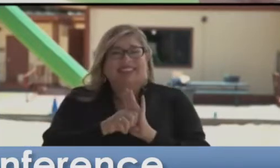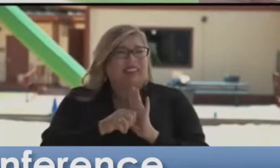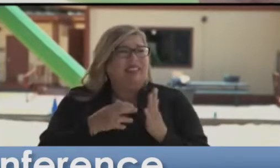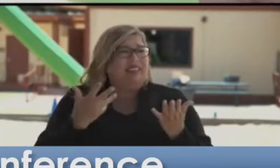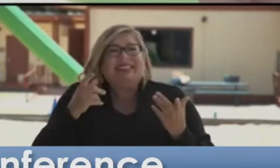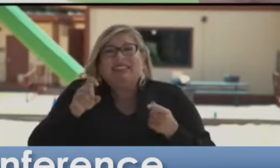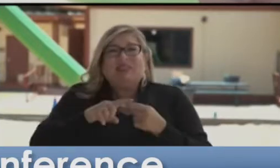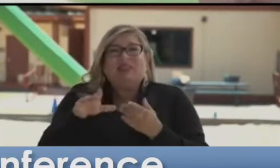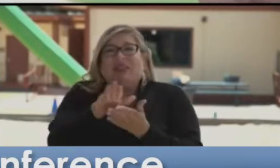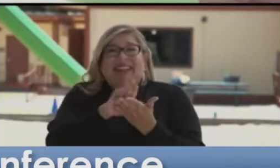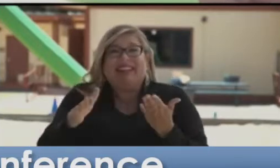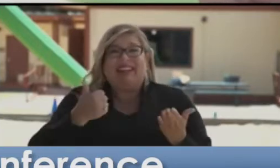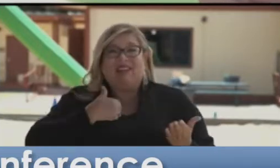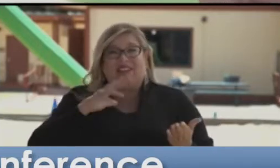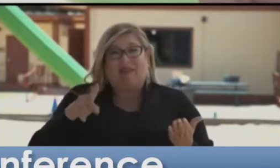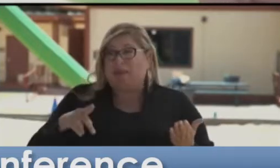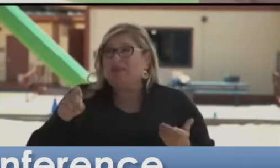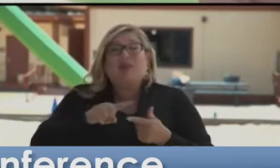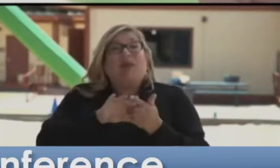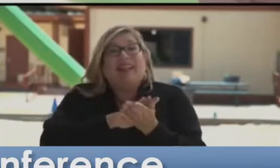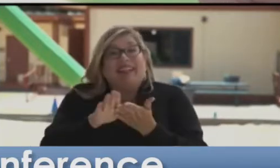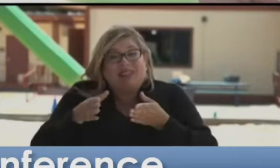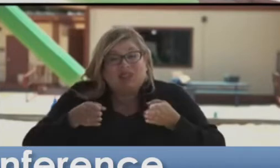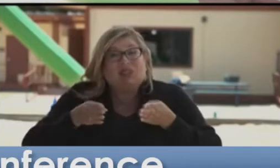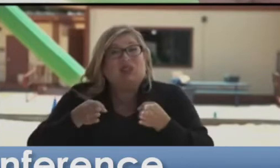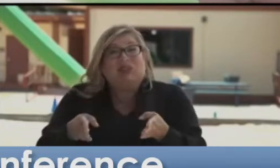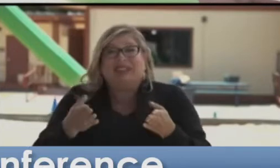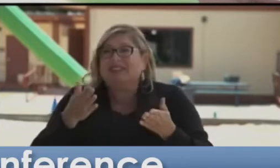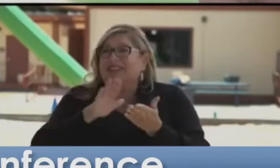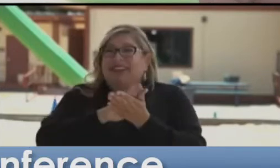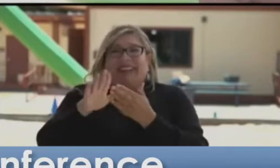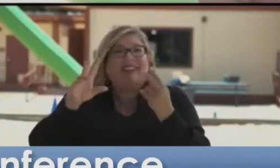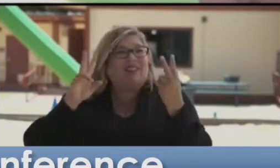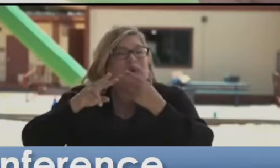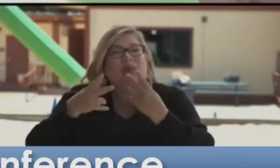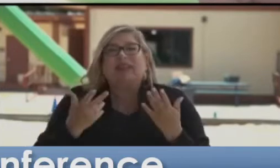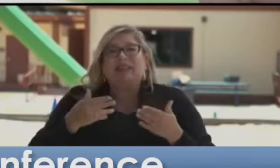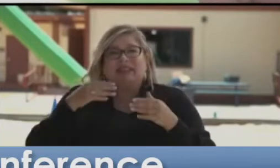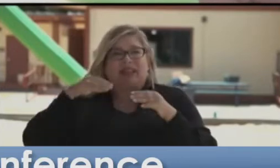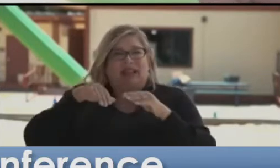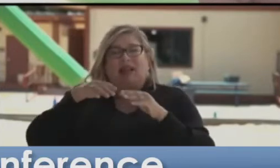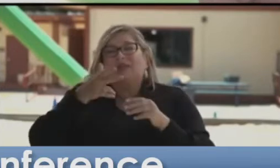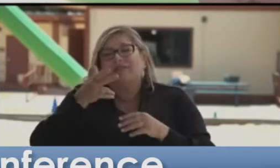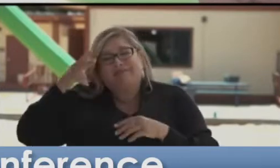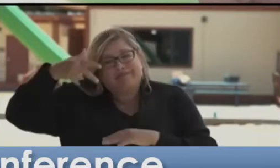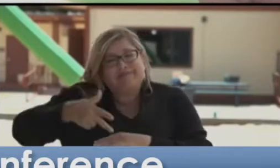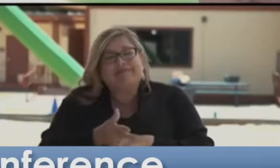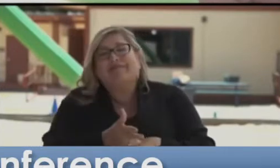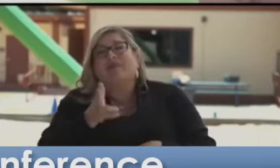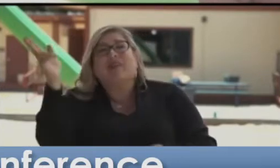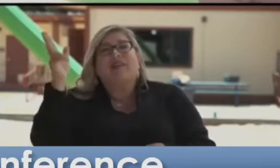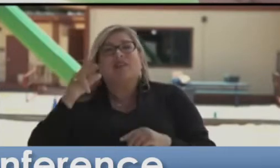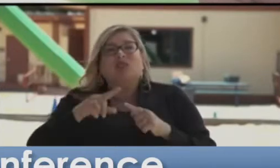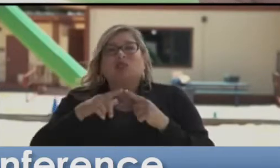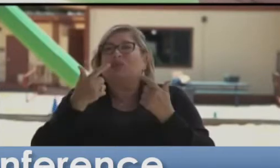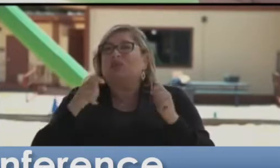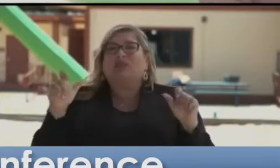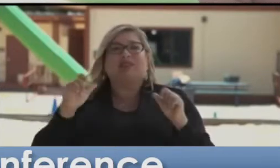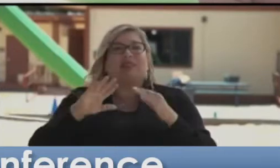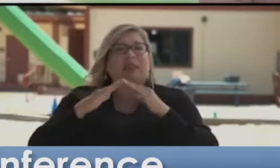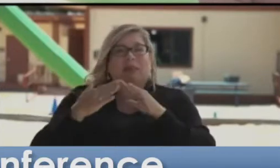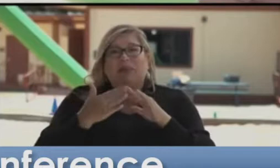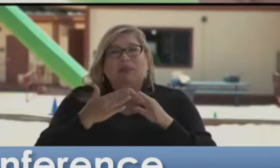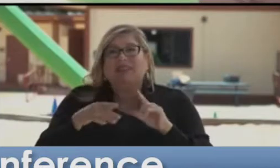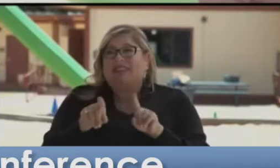actually need to clean the streets. We need to clean the thoroughfares and the entrances and exits to major communities